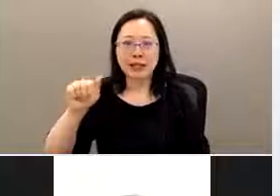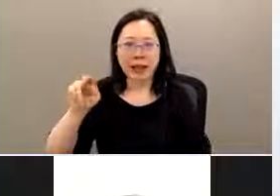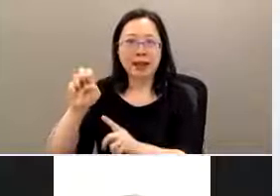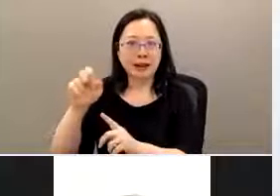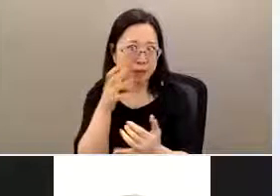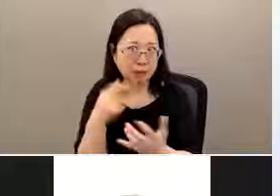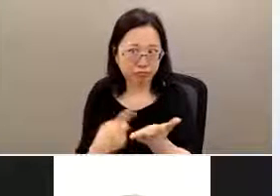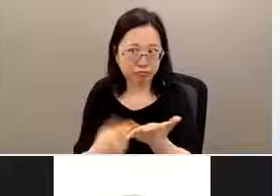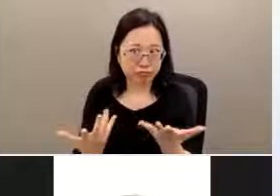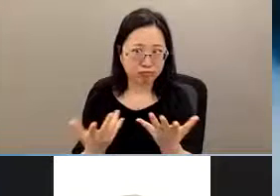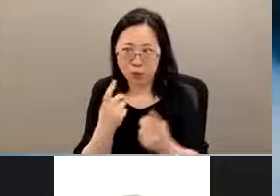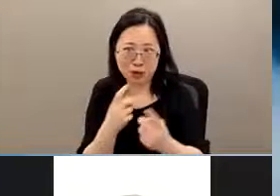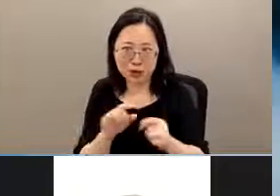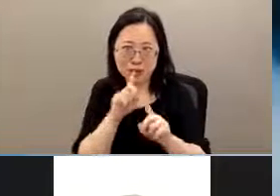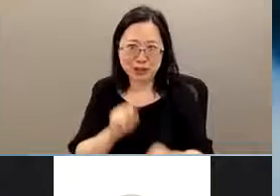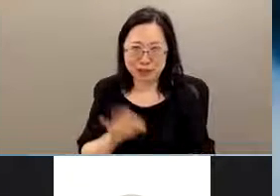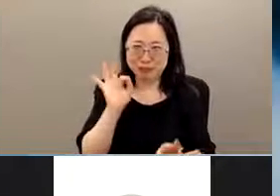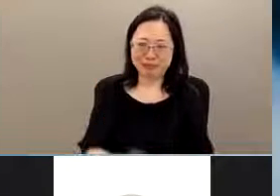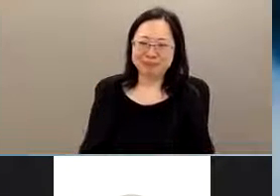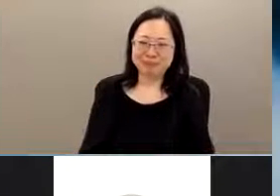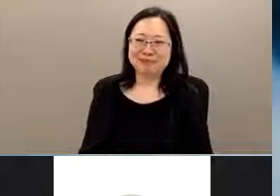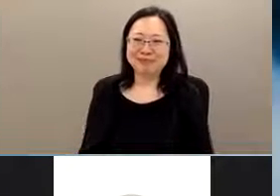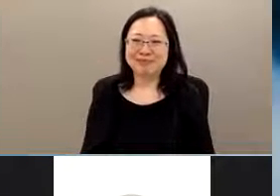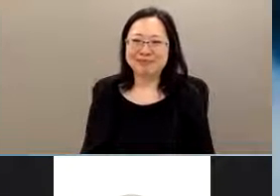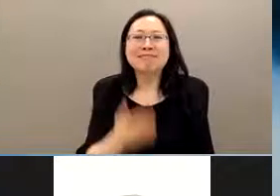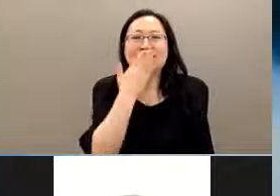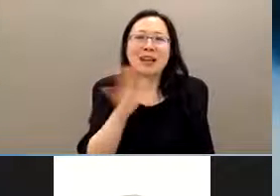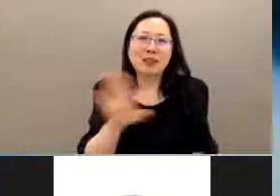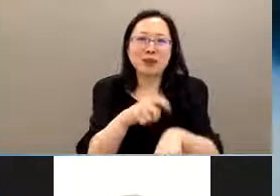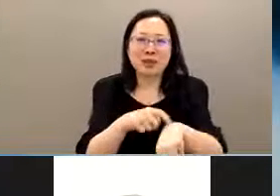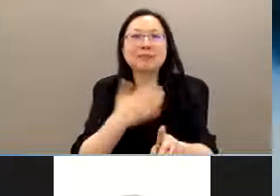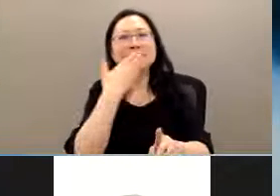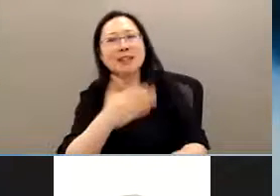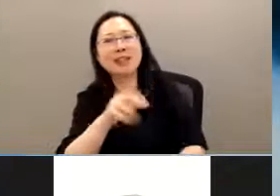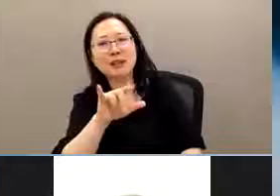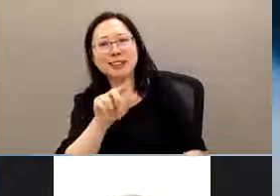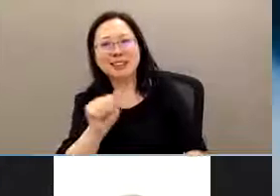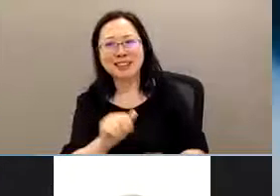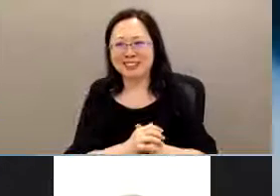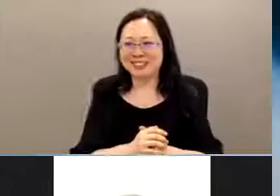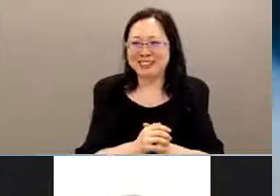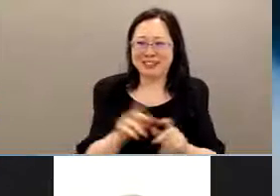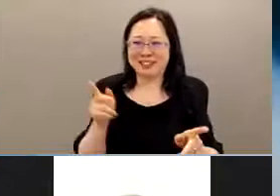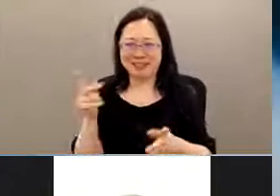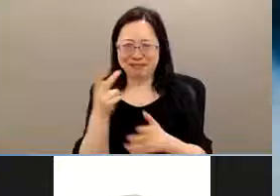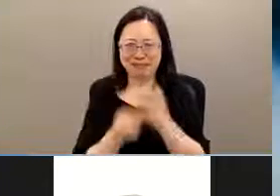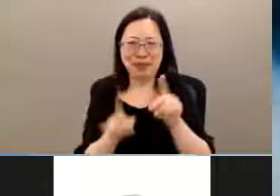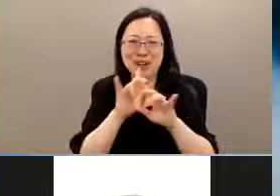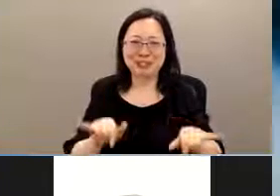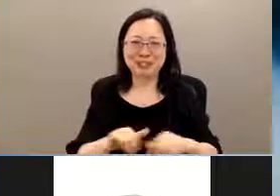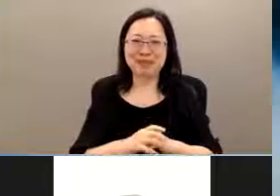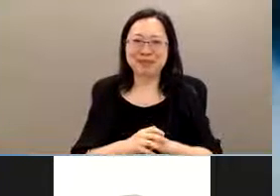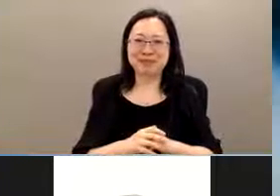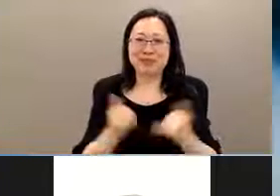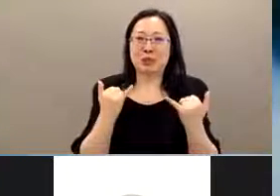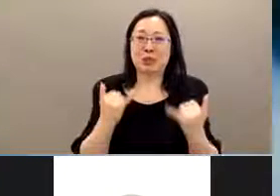answer today. So thank you so much, everybody. Great. Thank you, so Lisa. much. So I'm just going to stop share screen